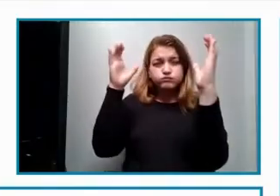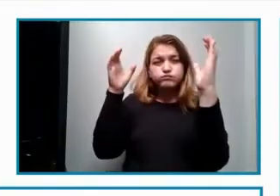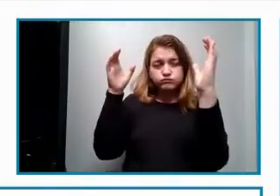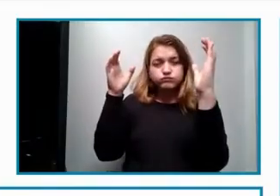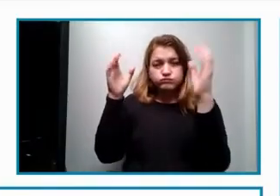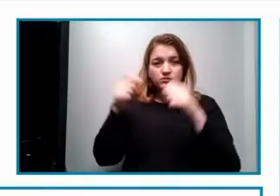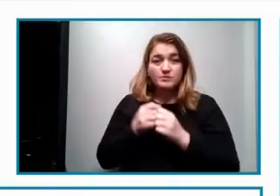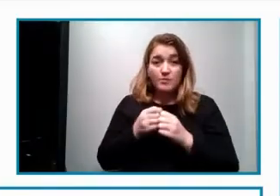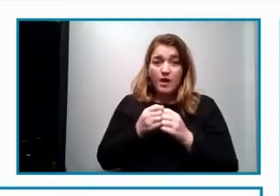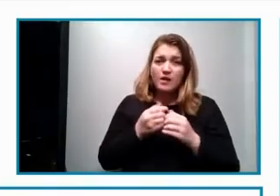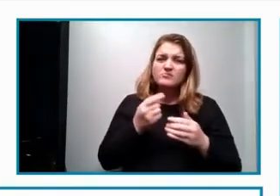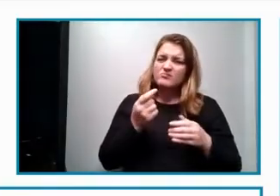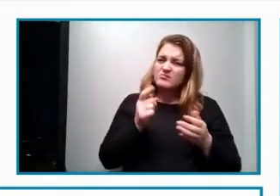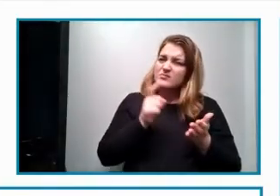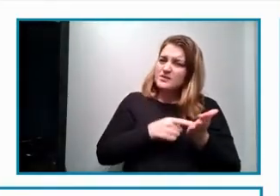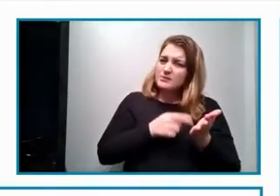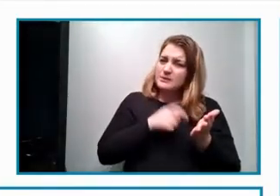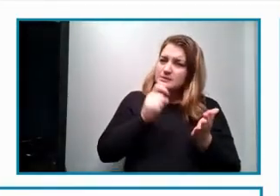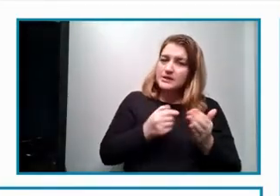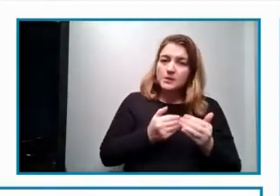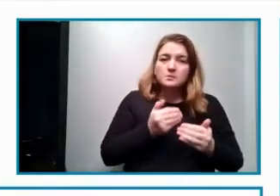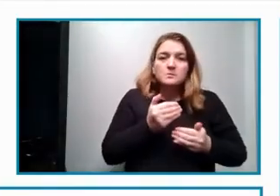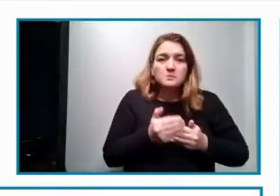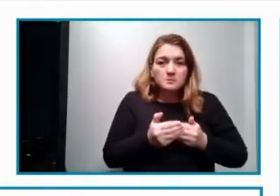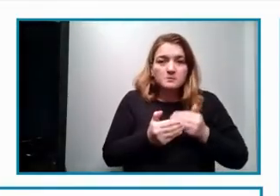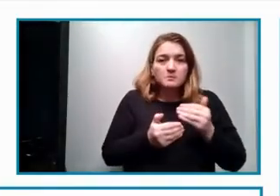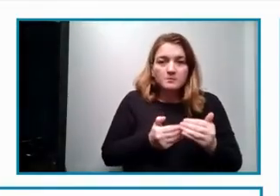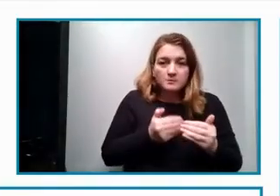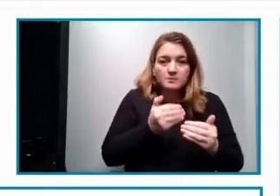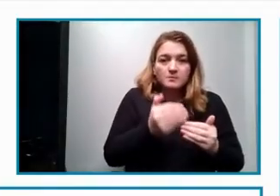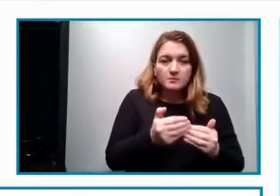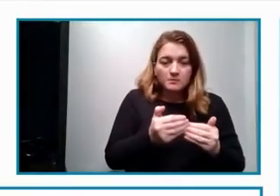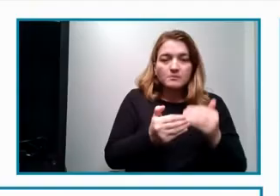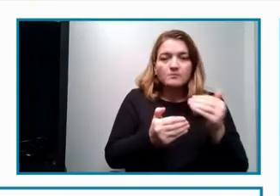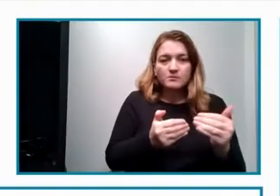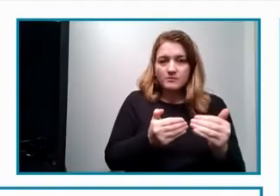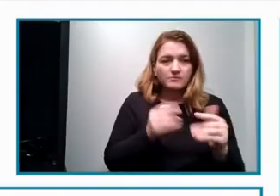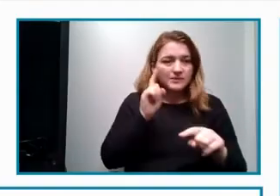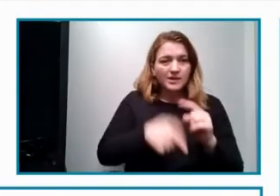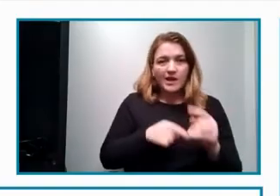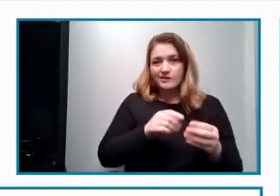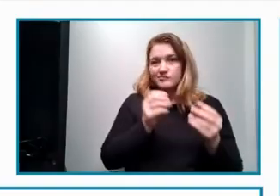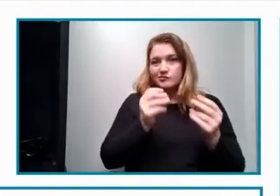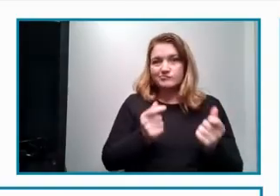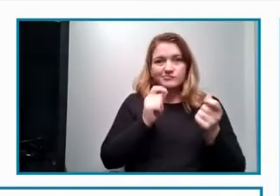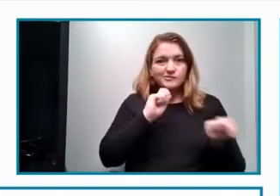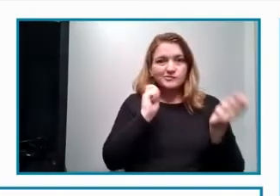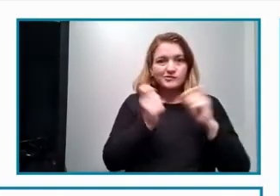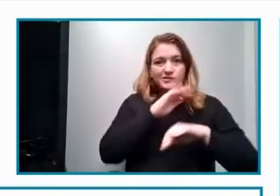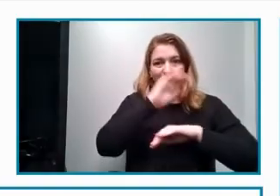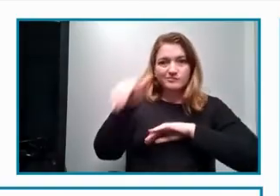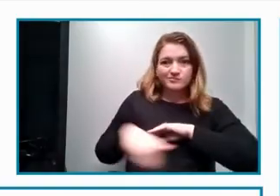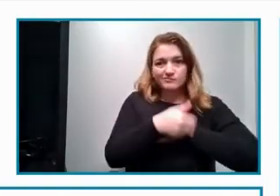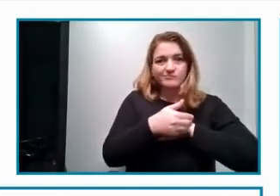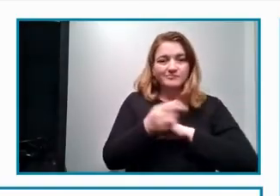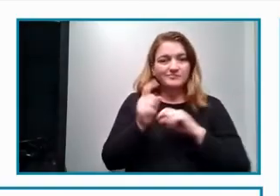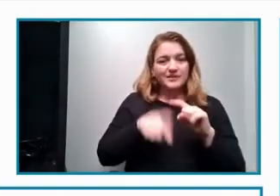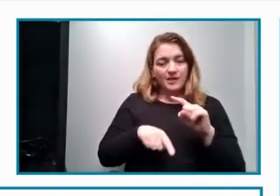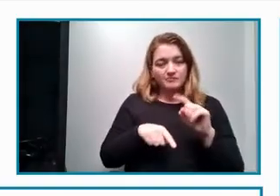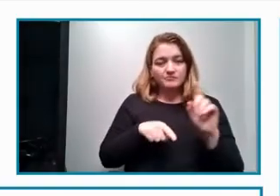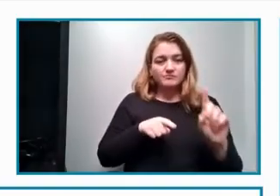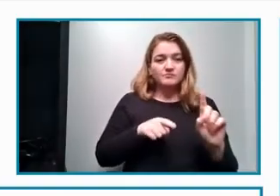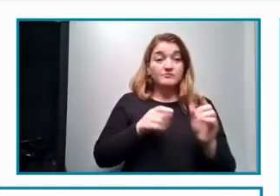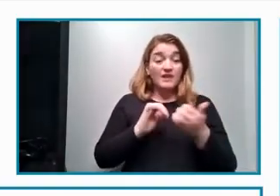or steps. So this lets you track how change happens over time in your program. Now, how